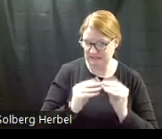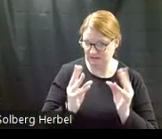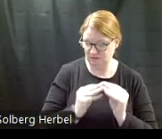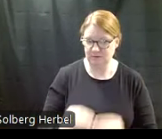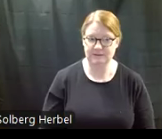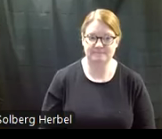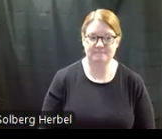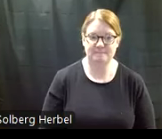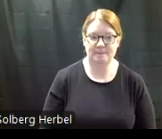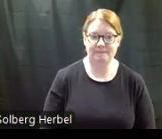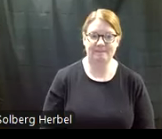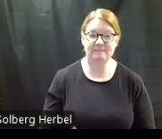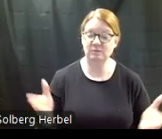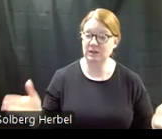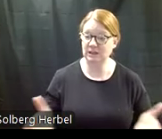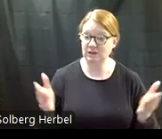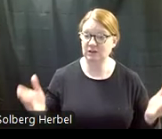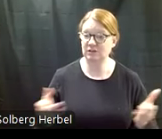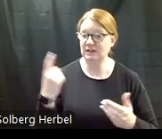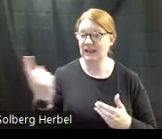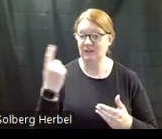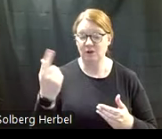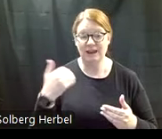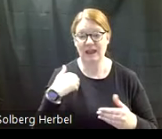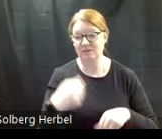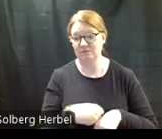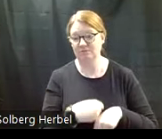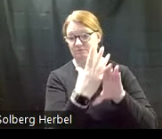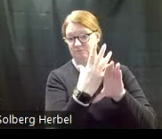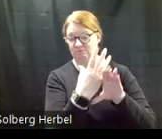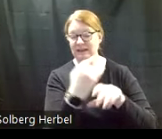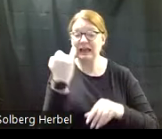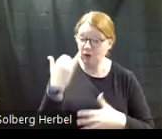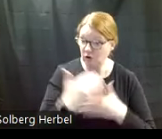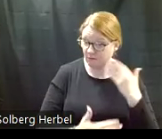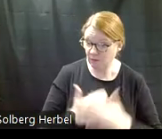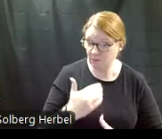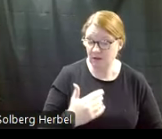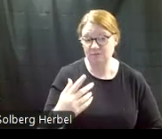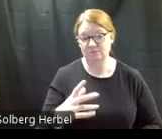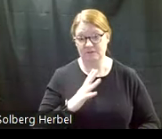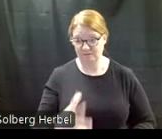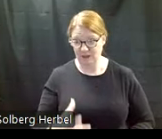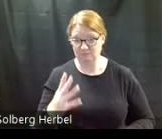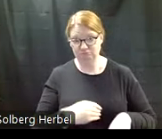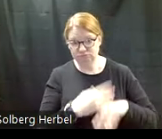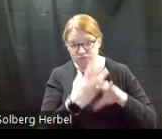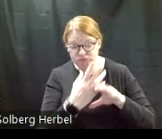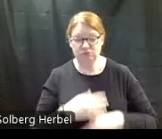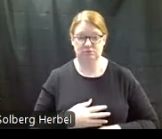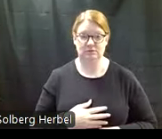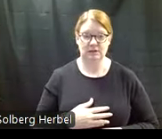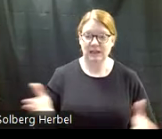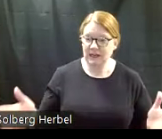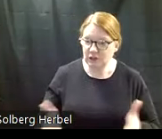We encourage everyone to turn on your camera throughout the session as long as you're comfortable. and we encourage you to be engaged by asking